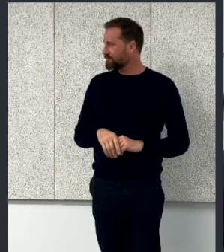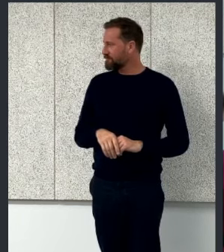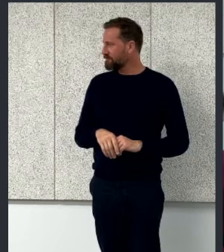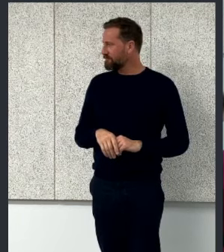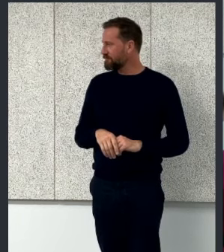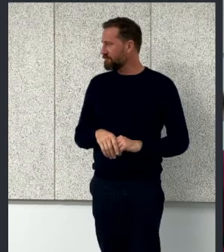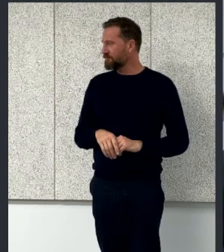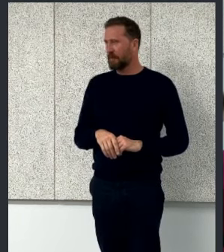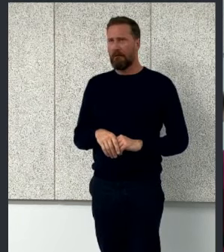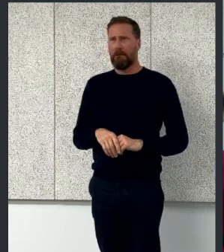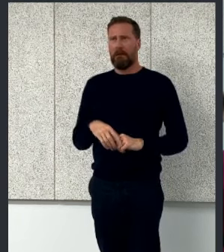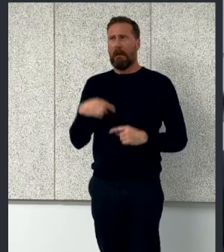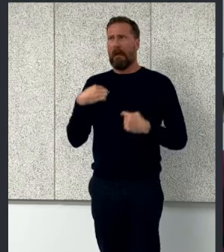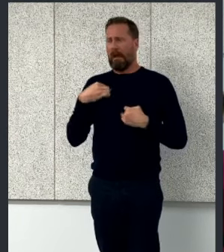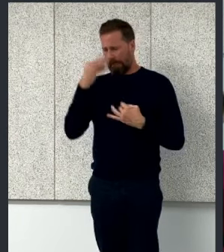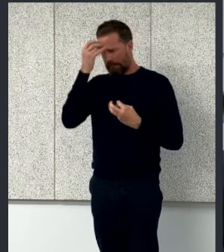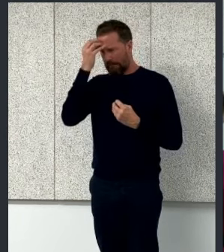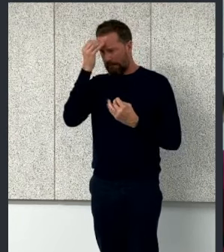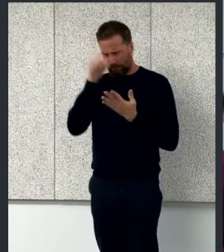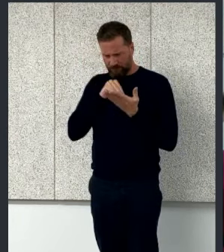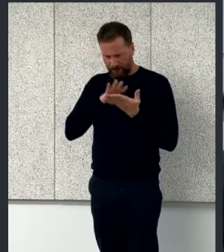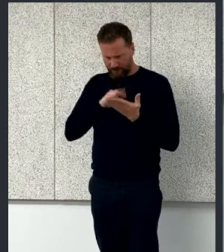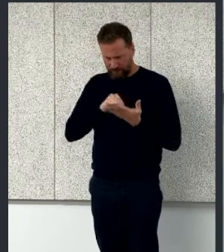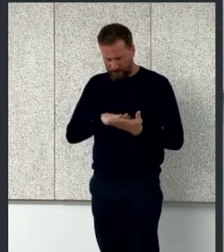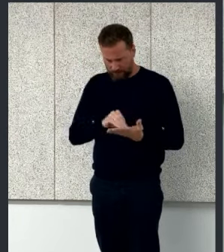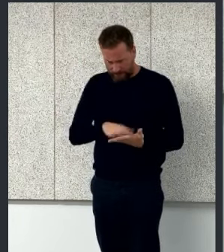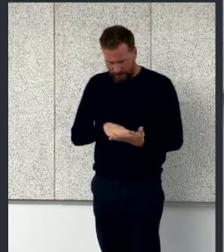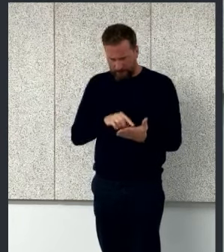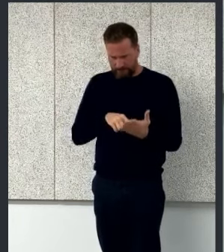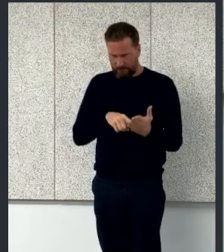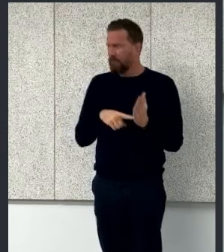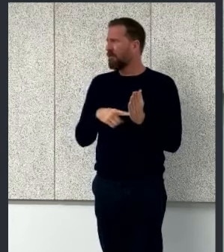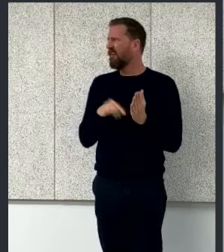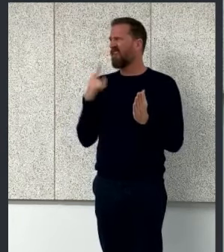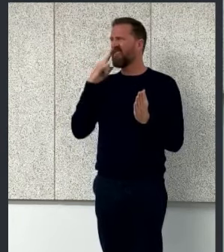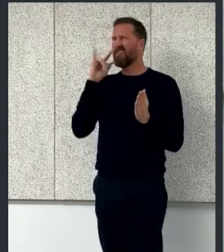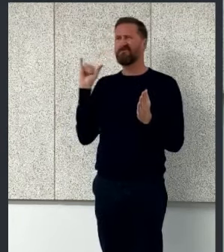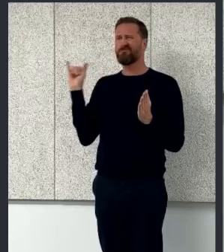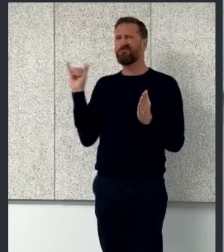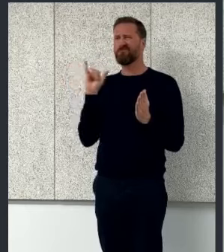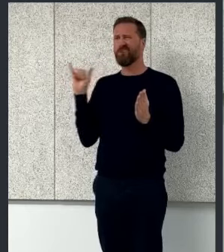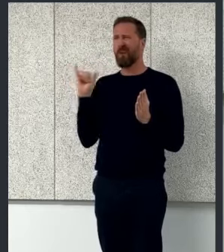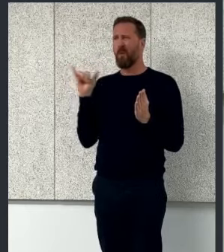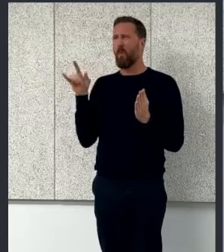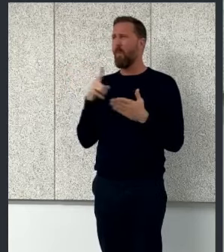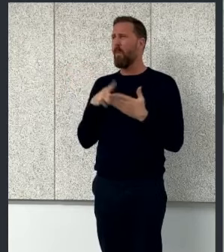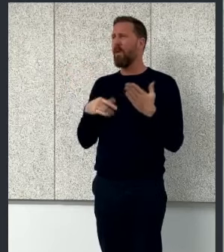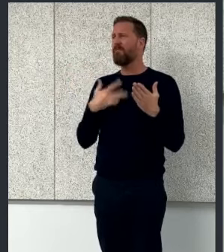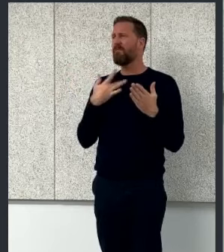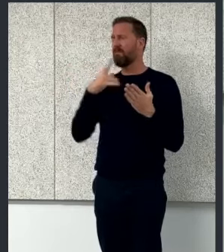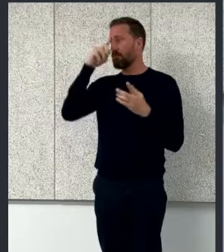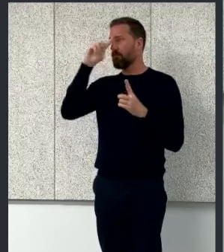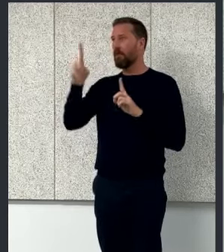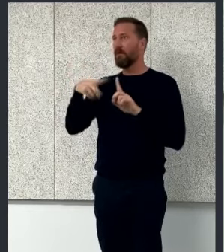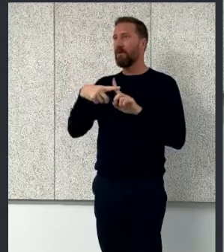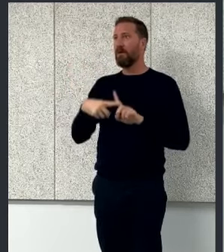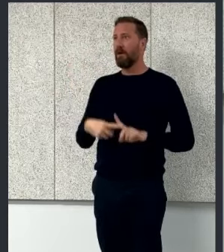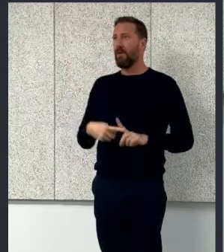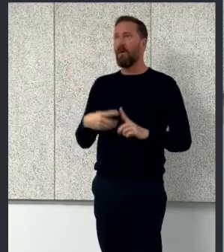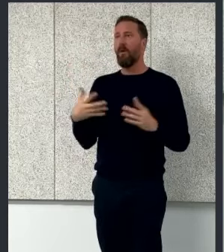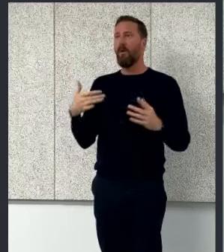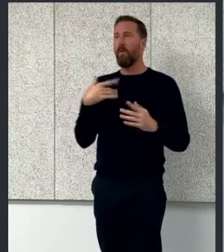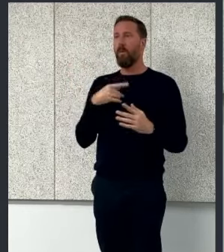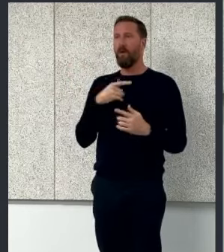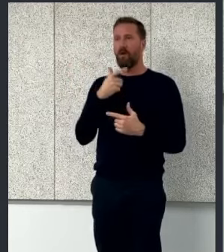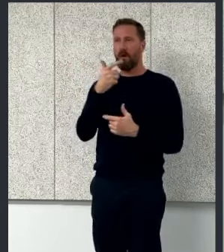I tried to jot down a few thoughts. I think mine are sort of similar in that what makes me optimistic are really good plays. And